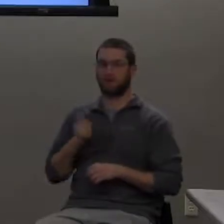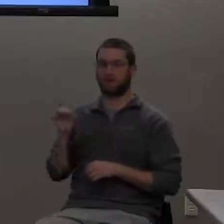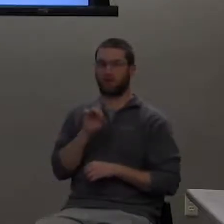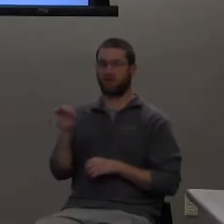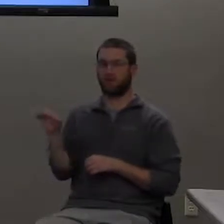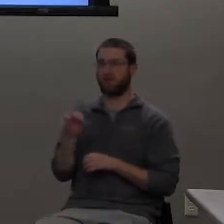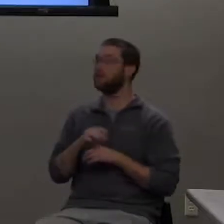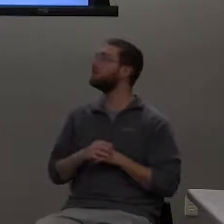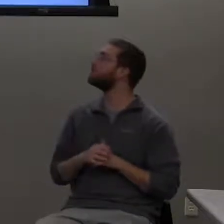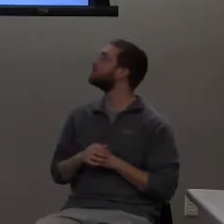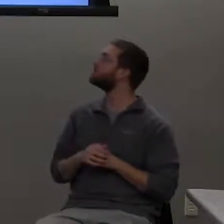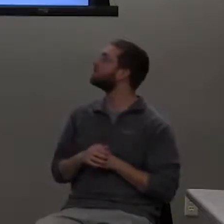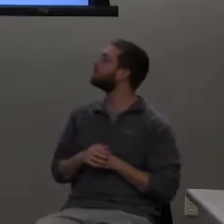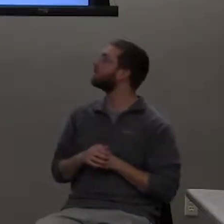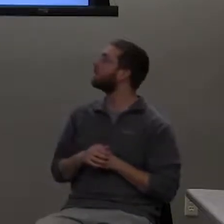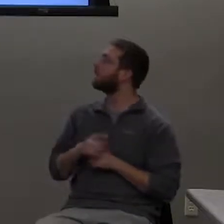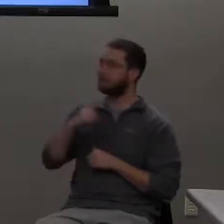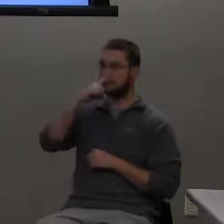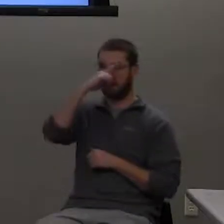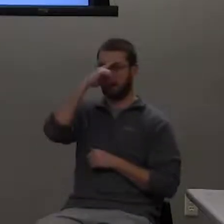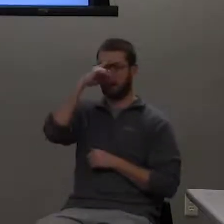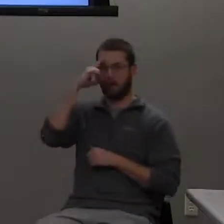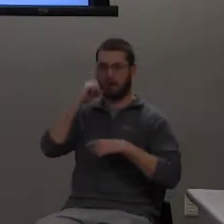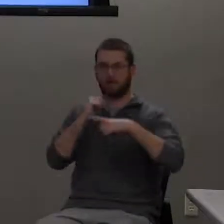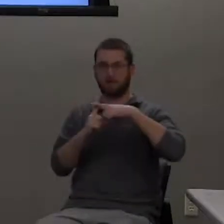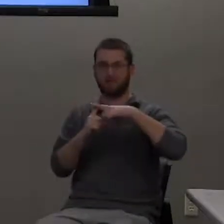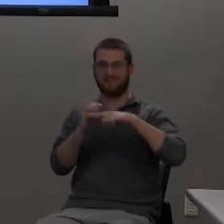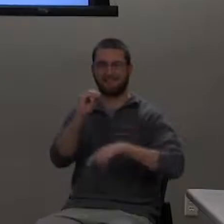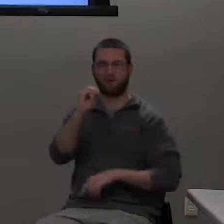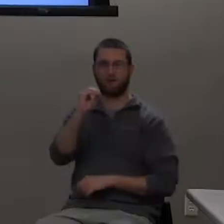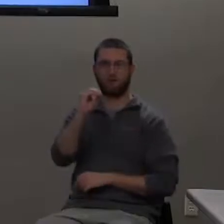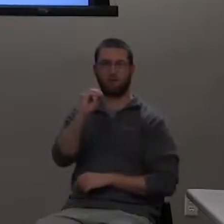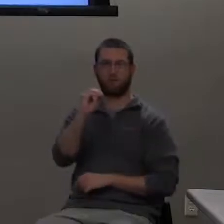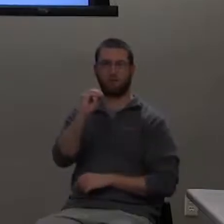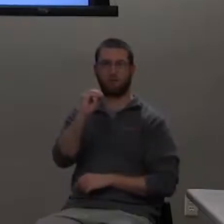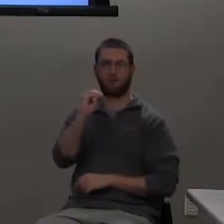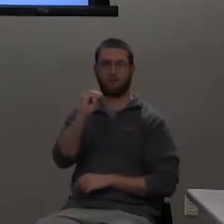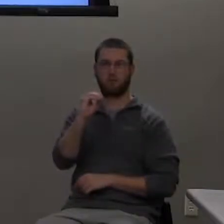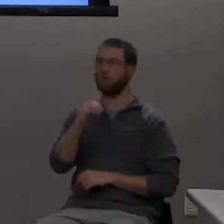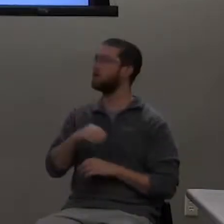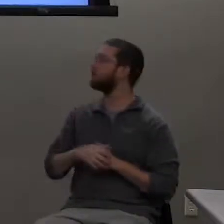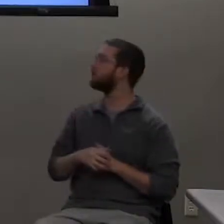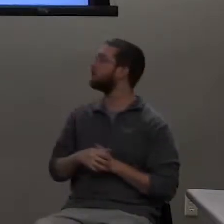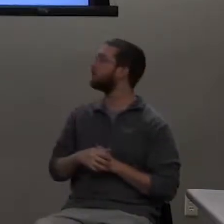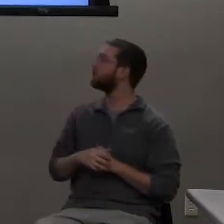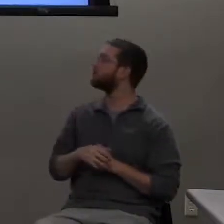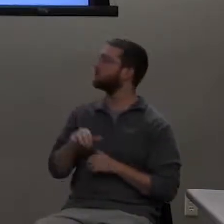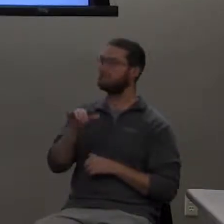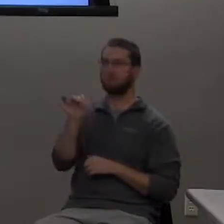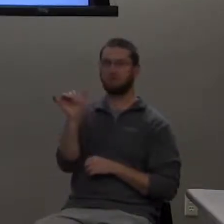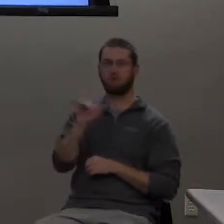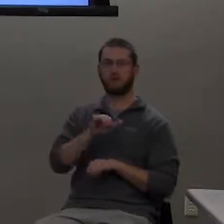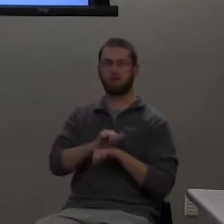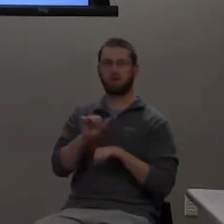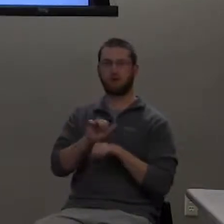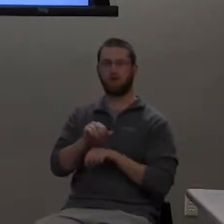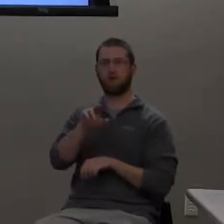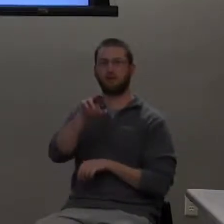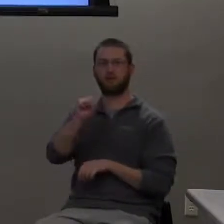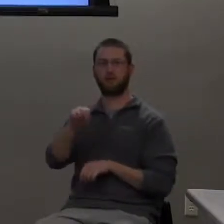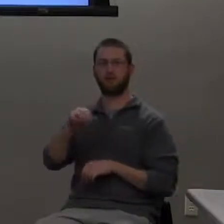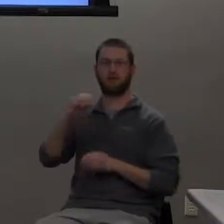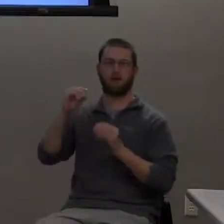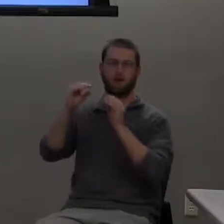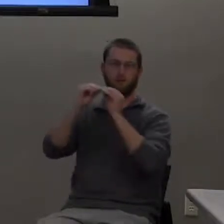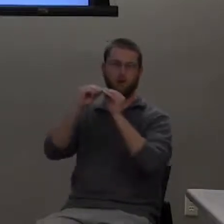your view. But the thick black lines are zero. So this is where we have about the same concentration of jobs as the US, more and